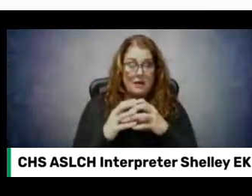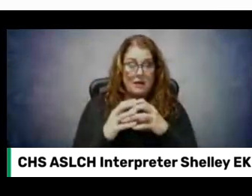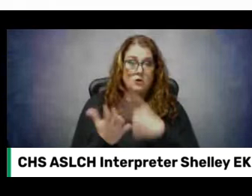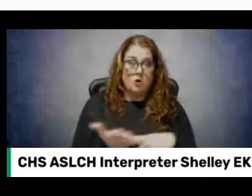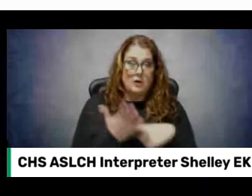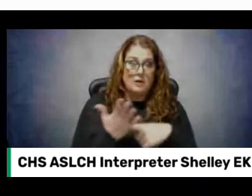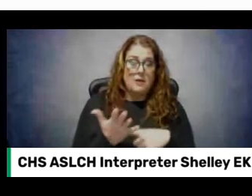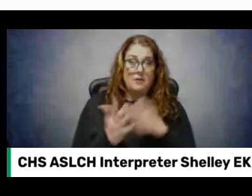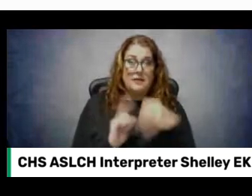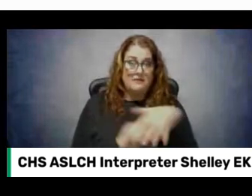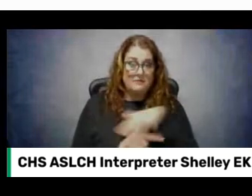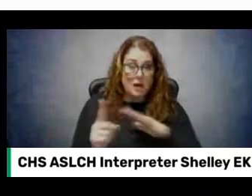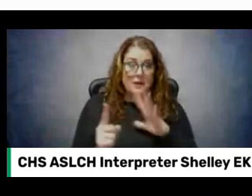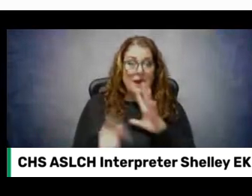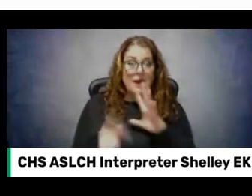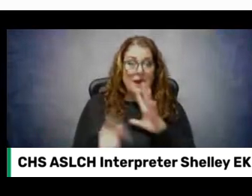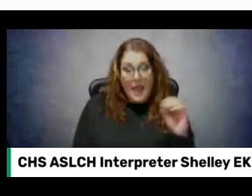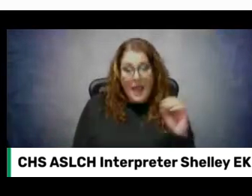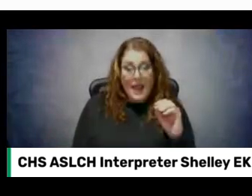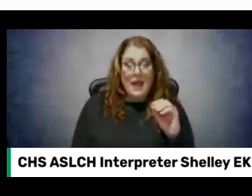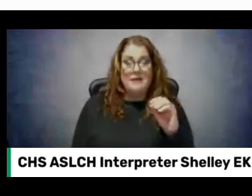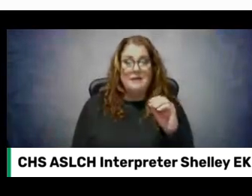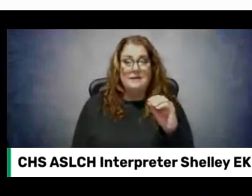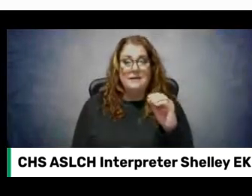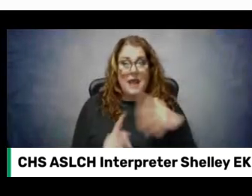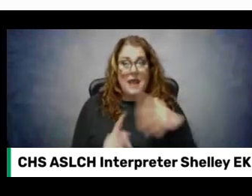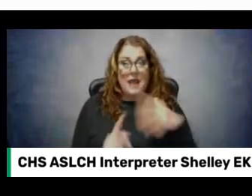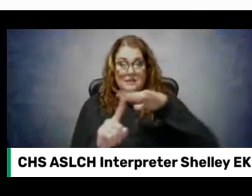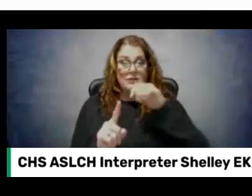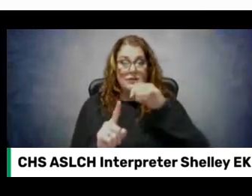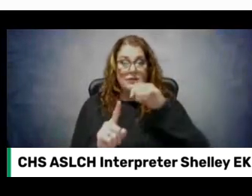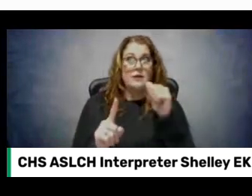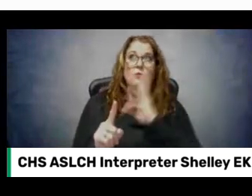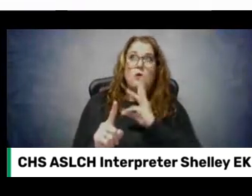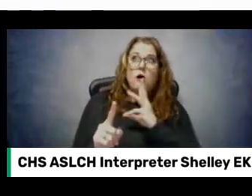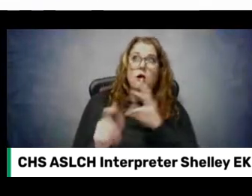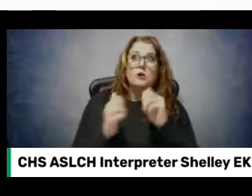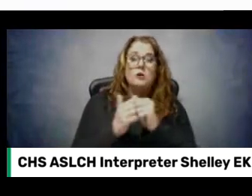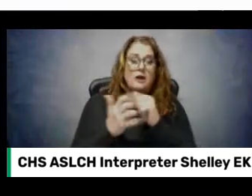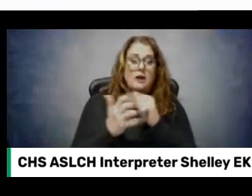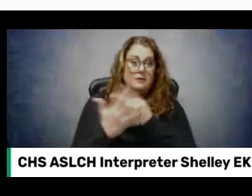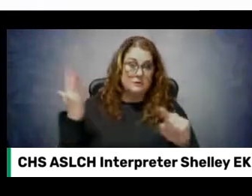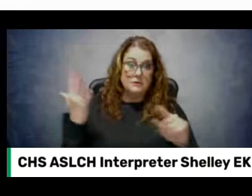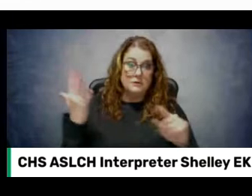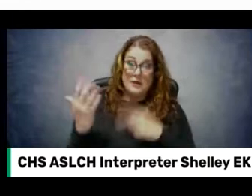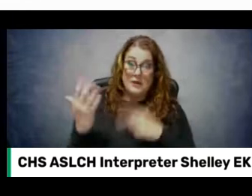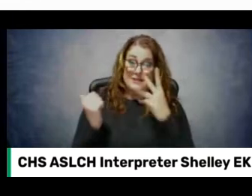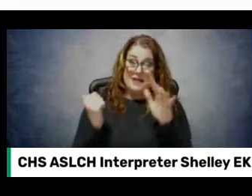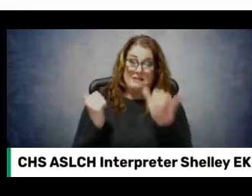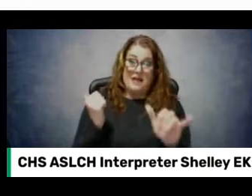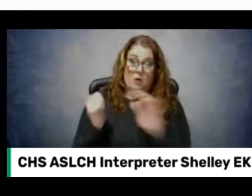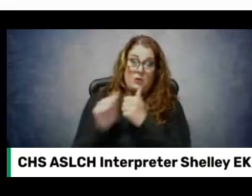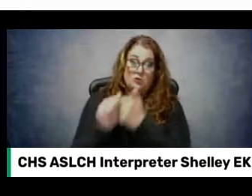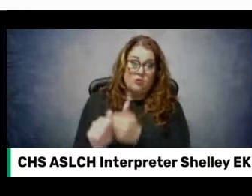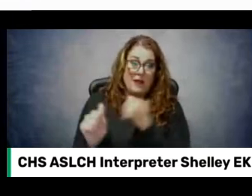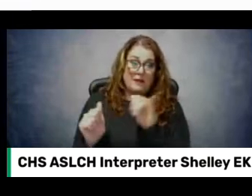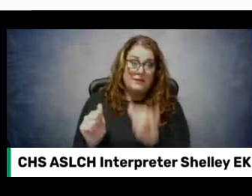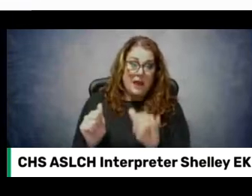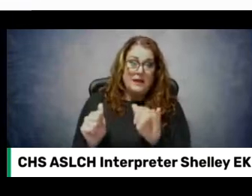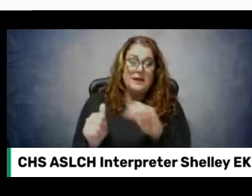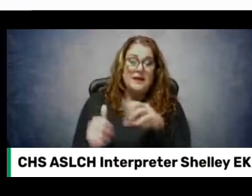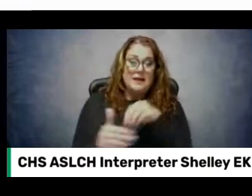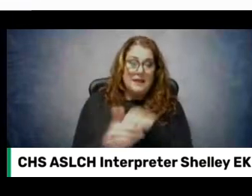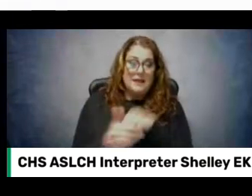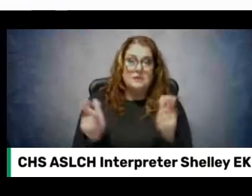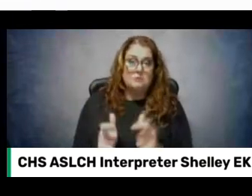the environment and, the atmosphere and water and patterns. We can see those, we can track those within a